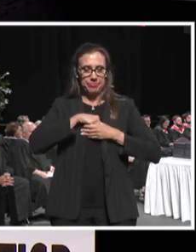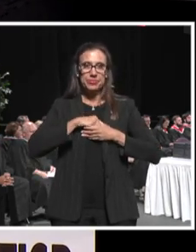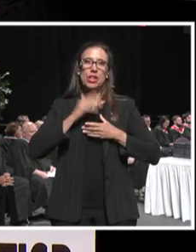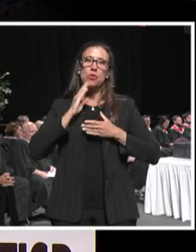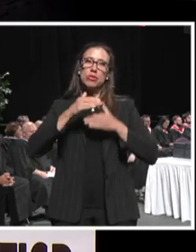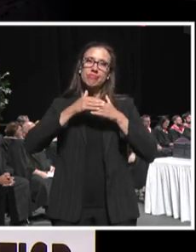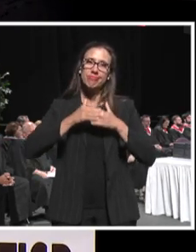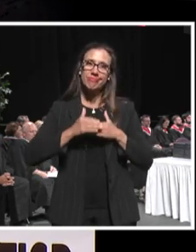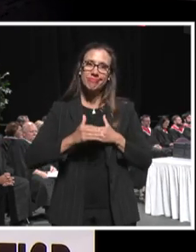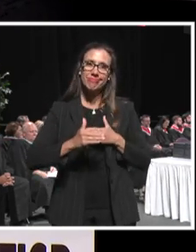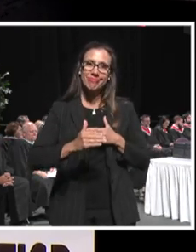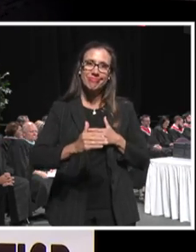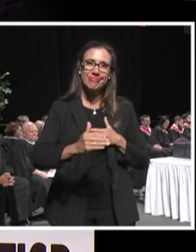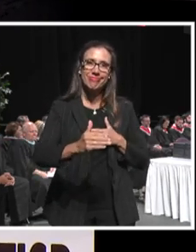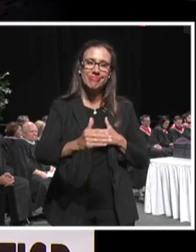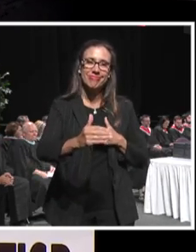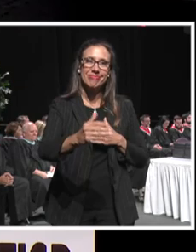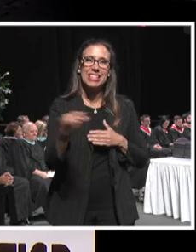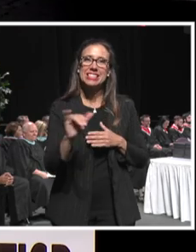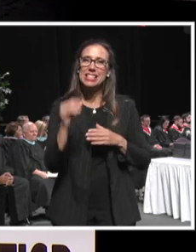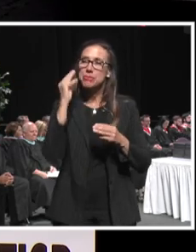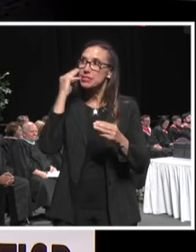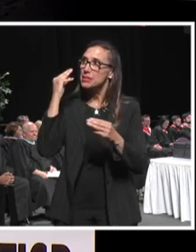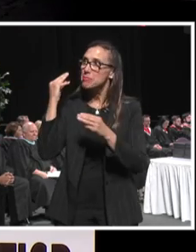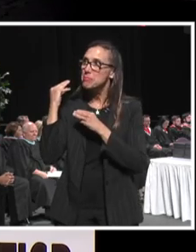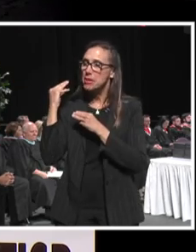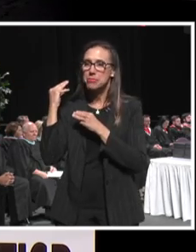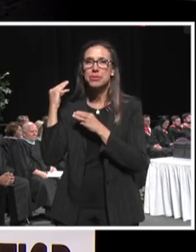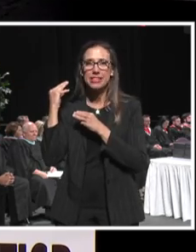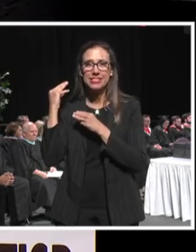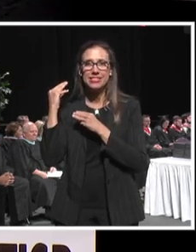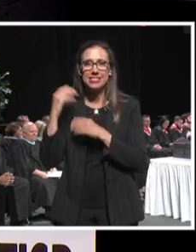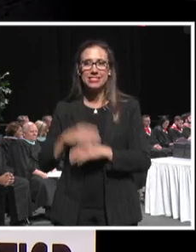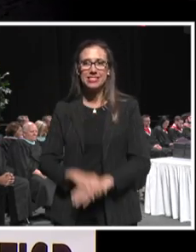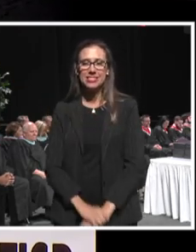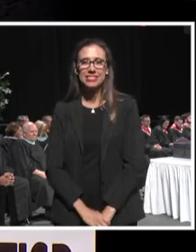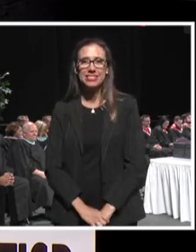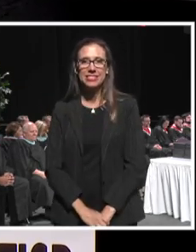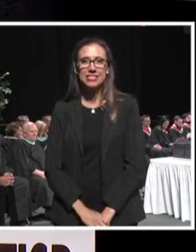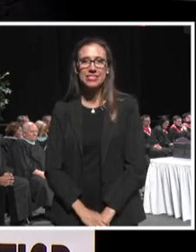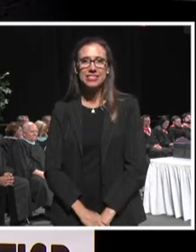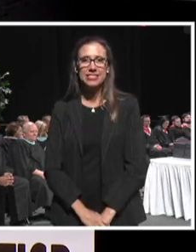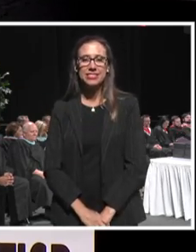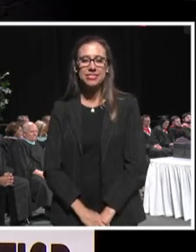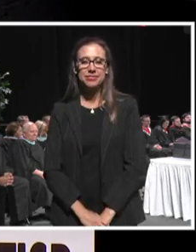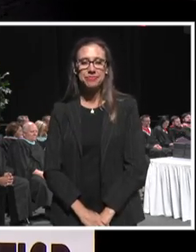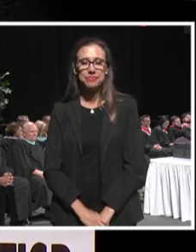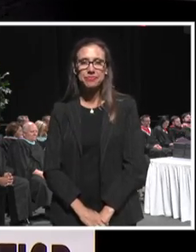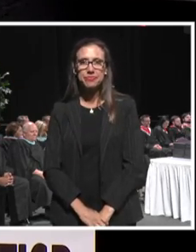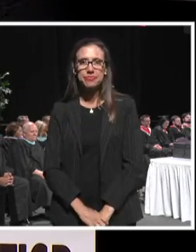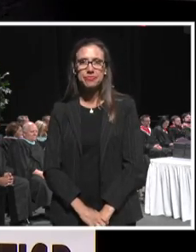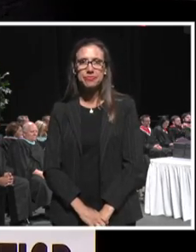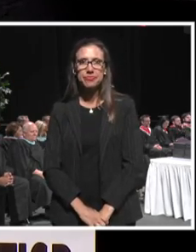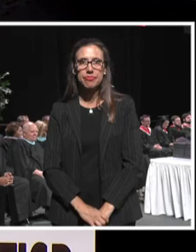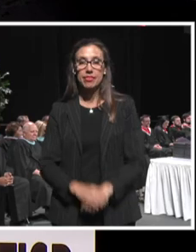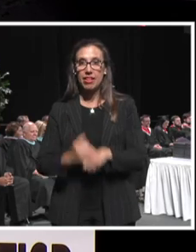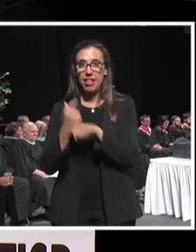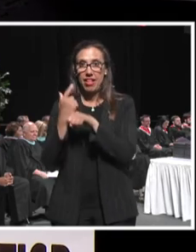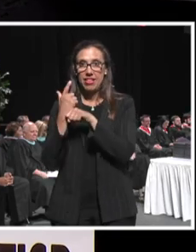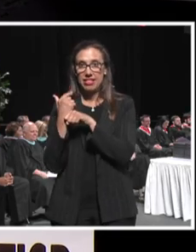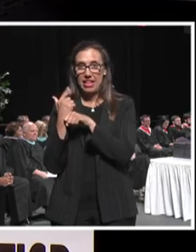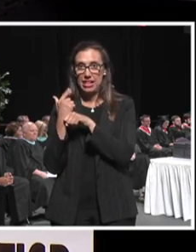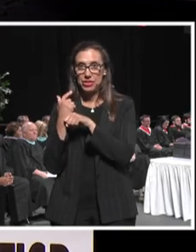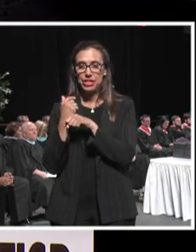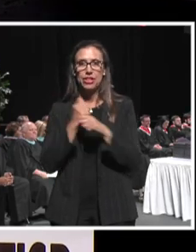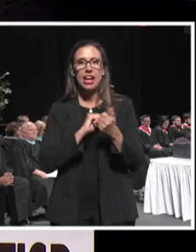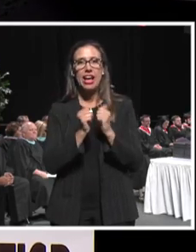on, just like the memories of us making history here. In this very past year, the